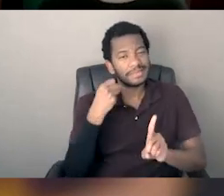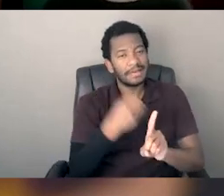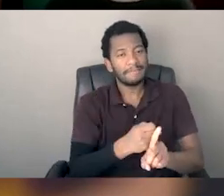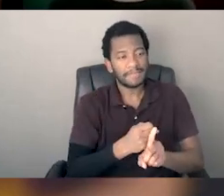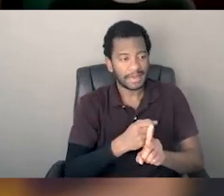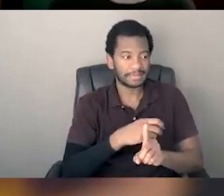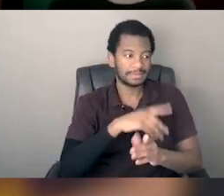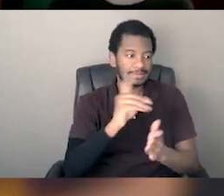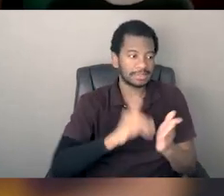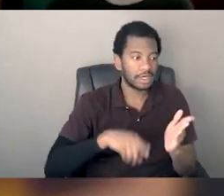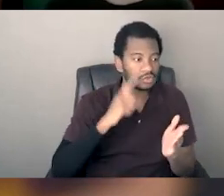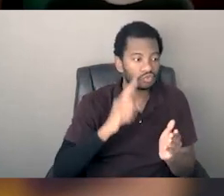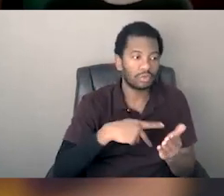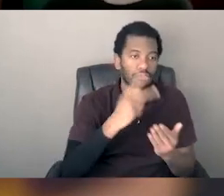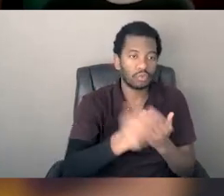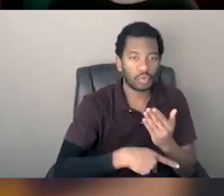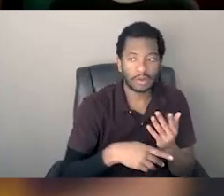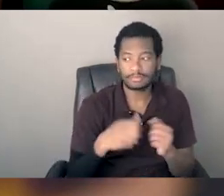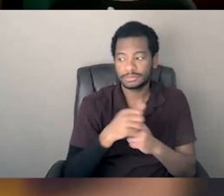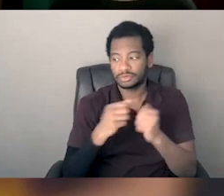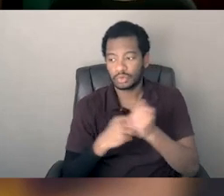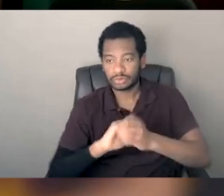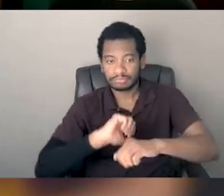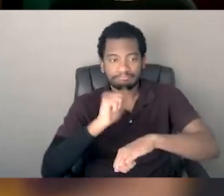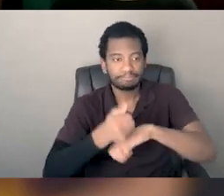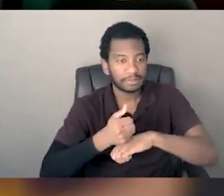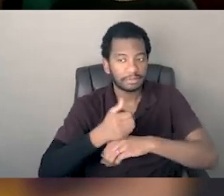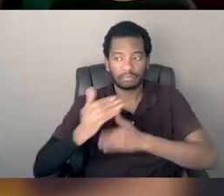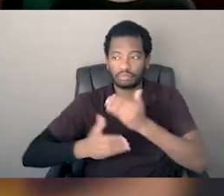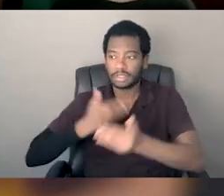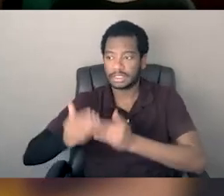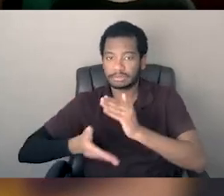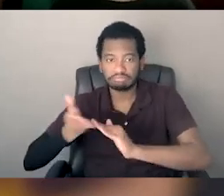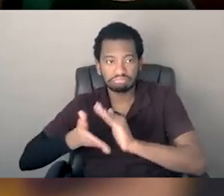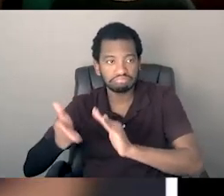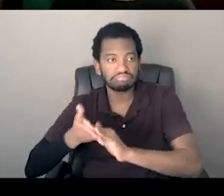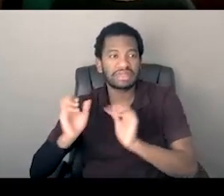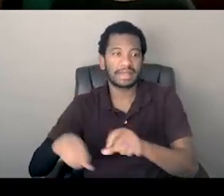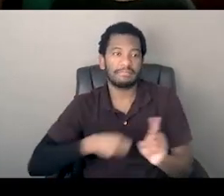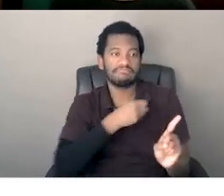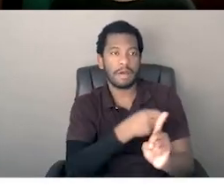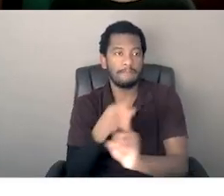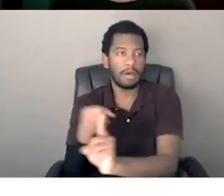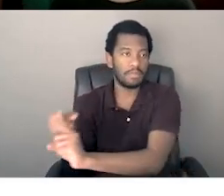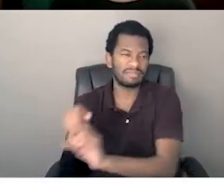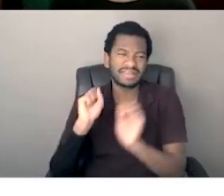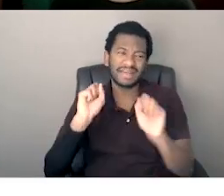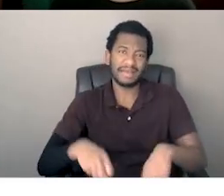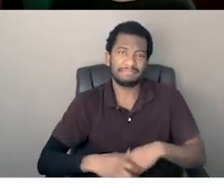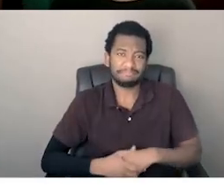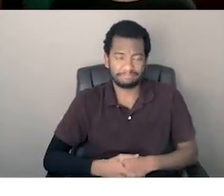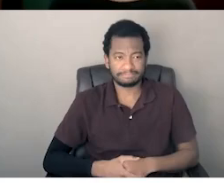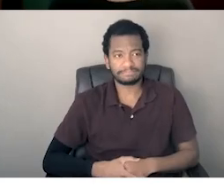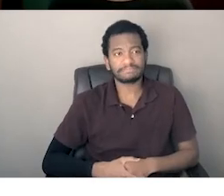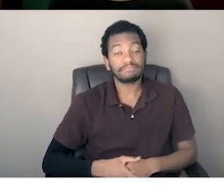are built, how the processes run. And so it can affect it on that level. Procurement